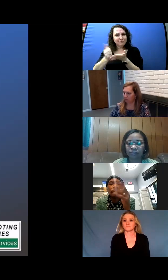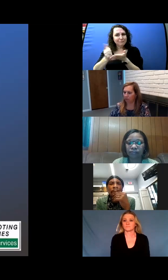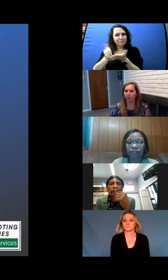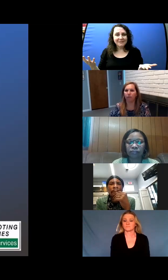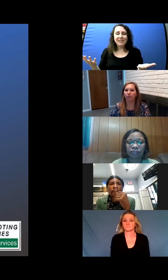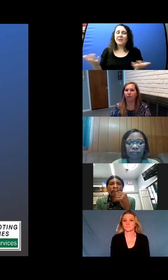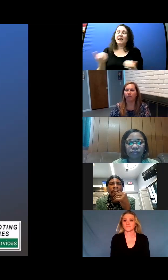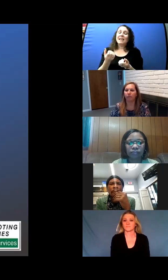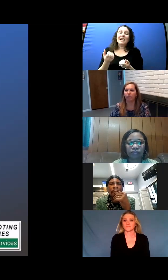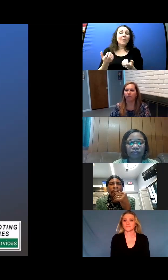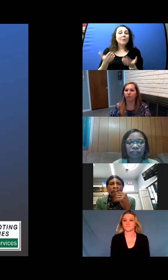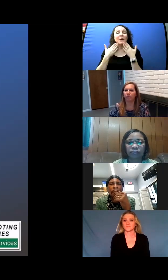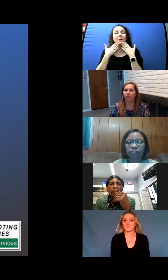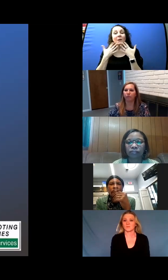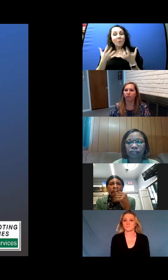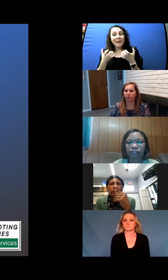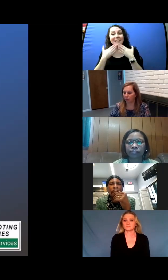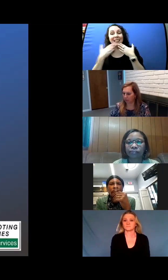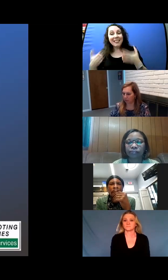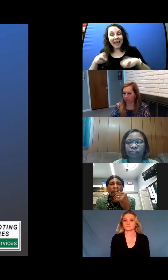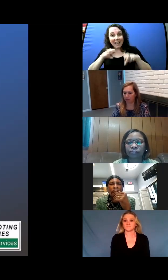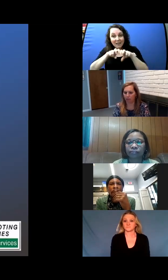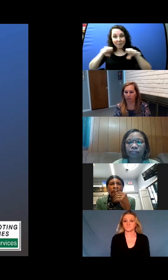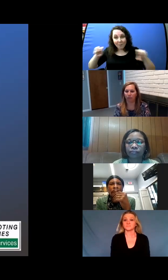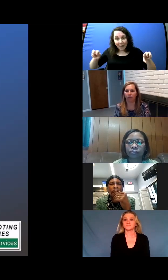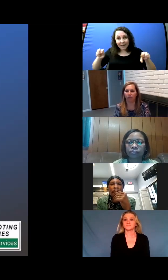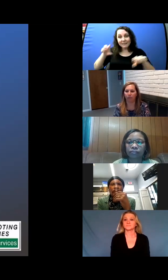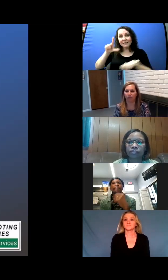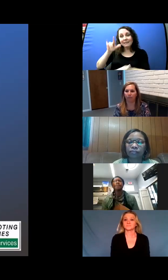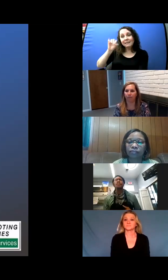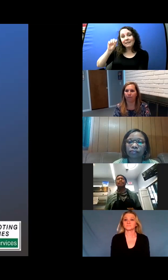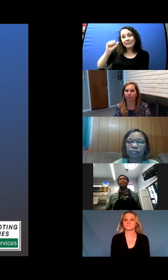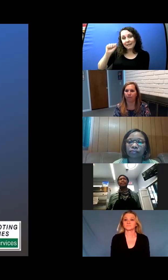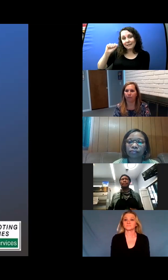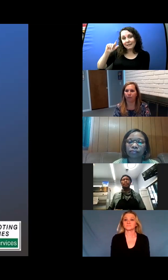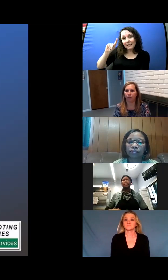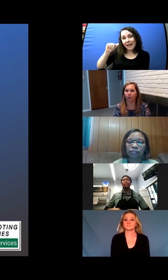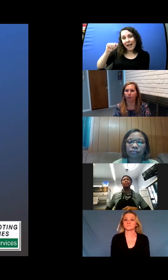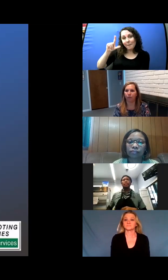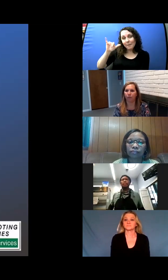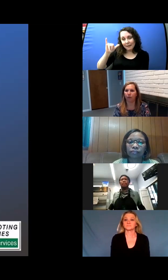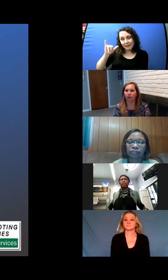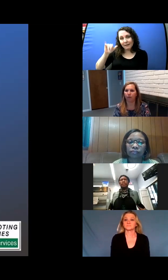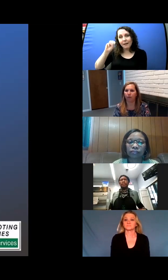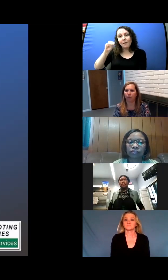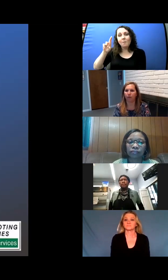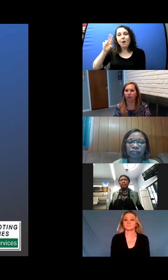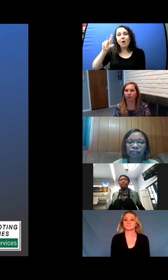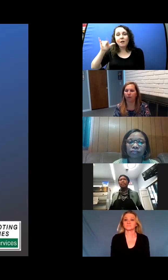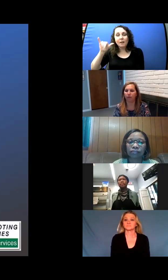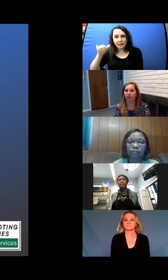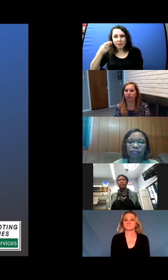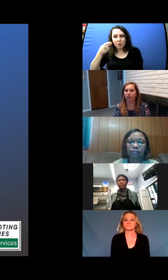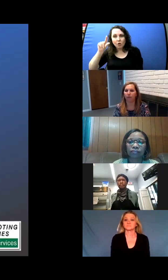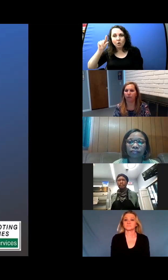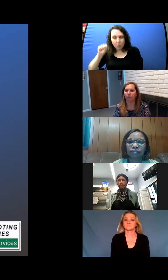would like to thank our panelists, Lisa Kaplan, Marlon Hughes, Wendy Lewis, and Jackie